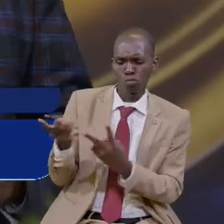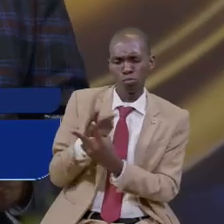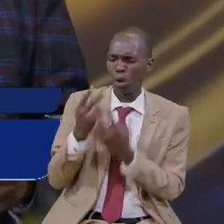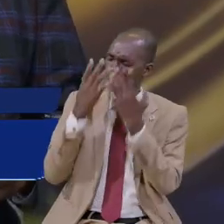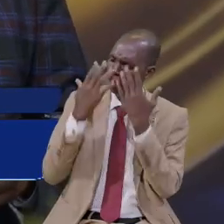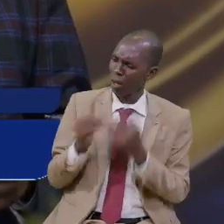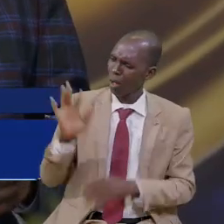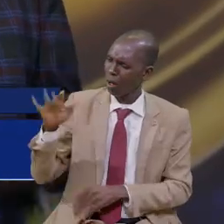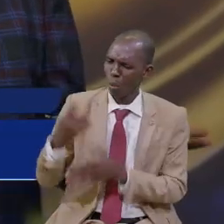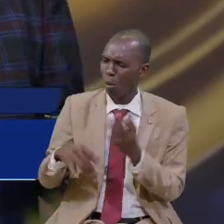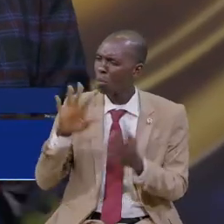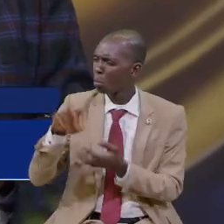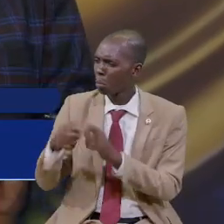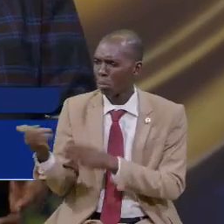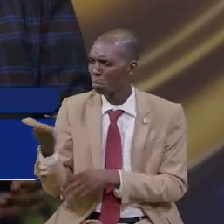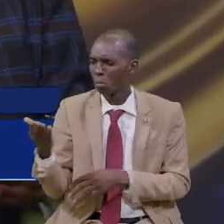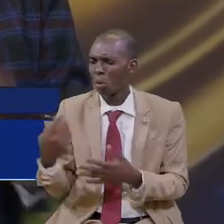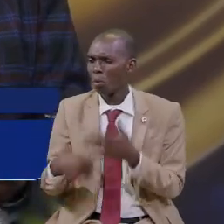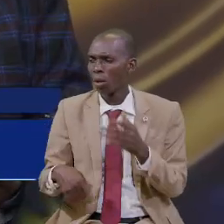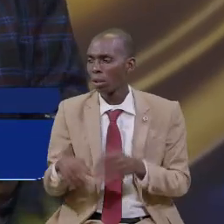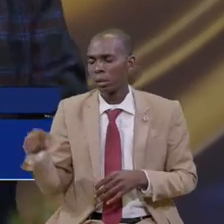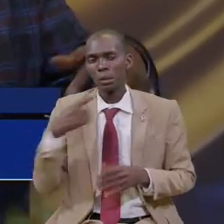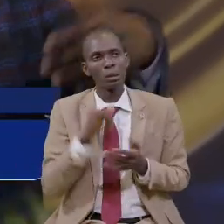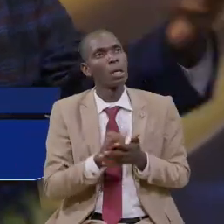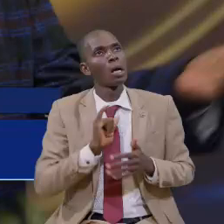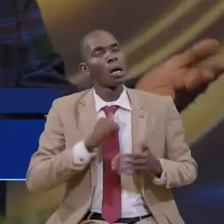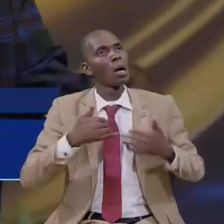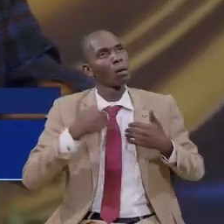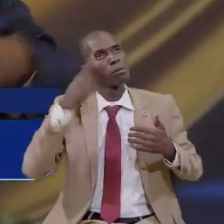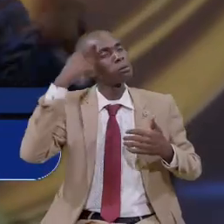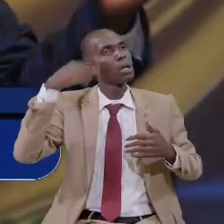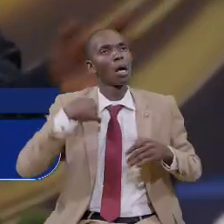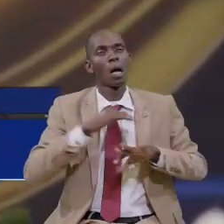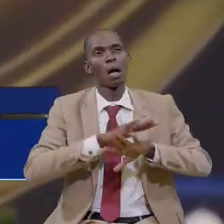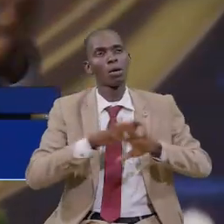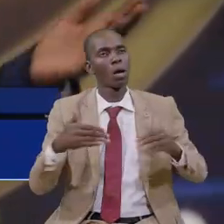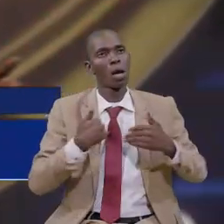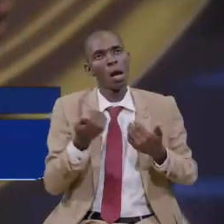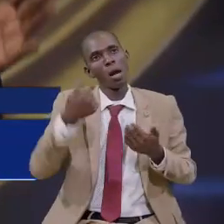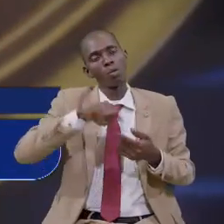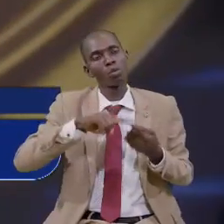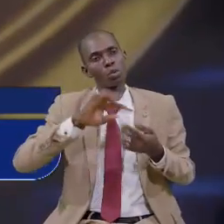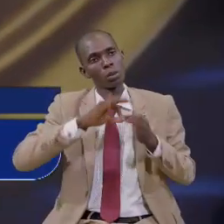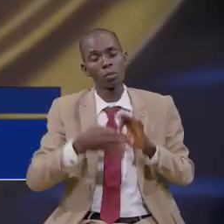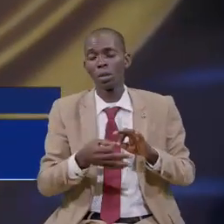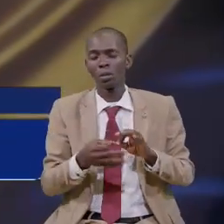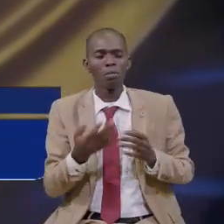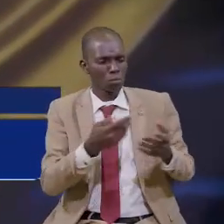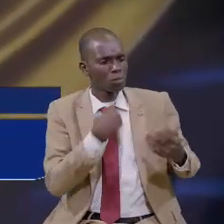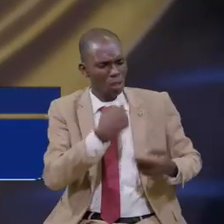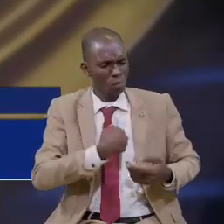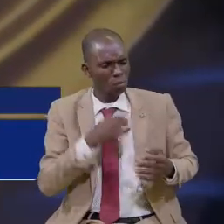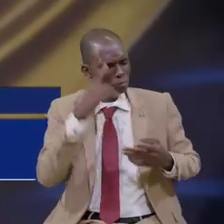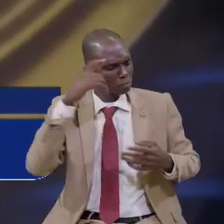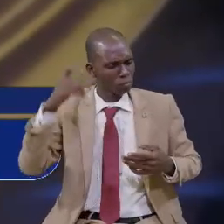have a dream. Nobody to interpret." He said, "Tell me." They told him. He interpreted their dreams. He